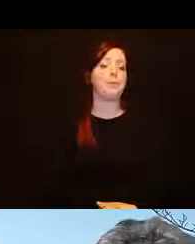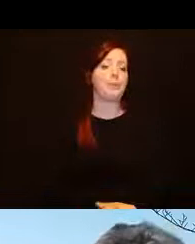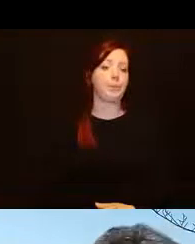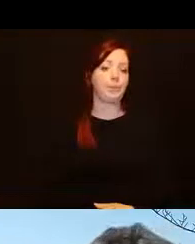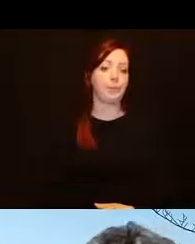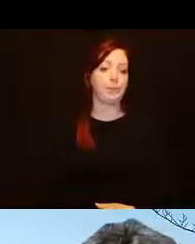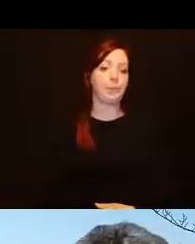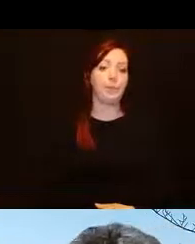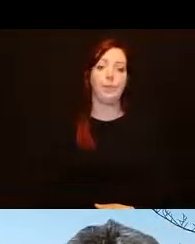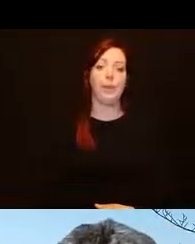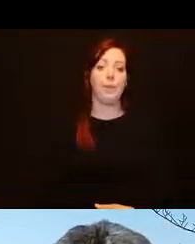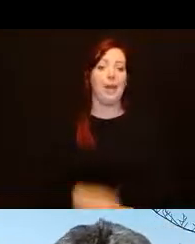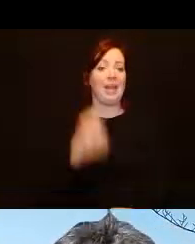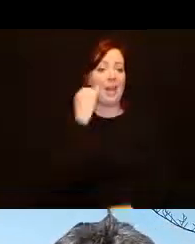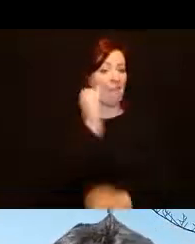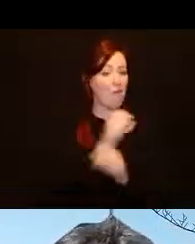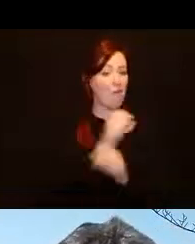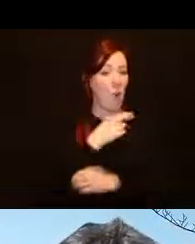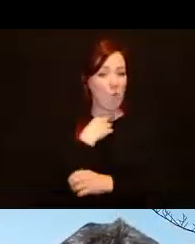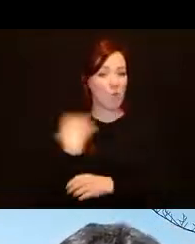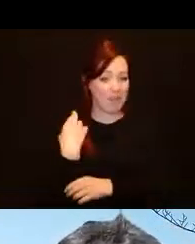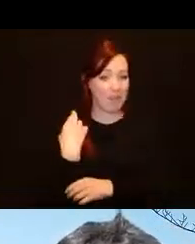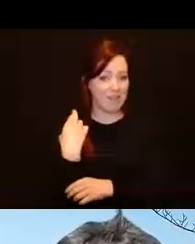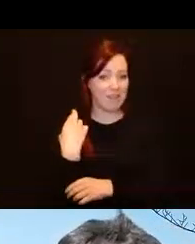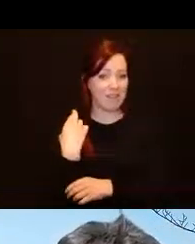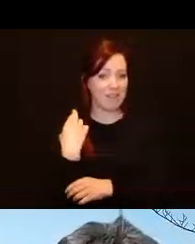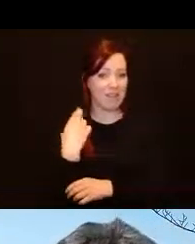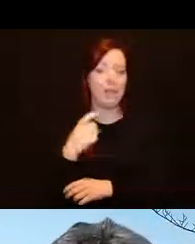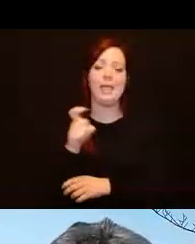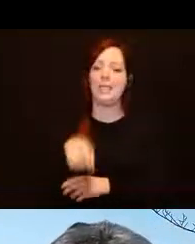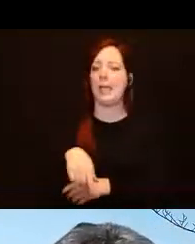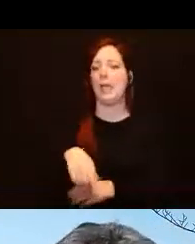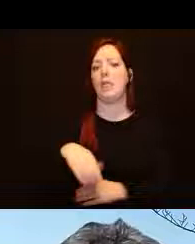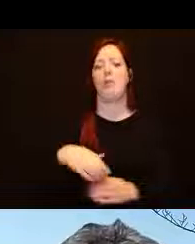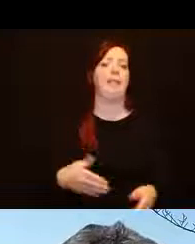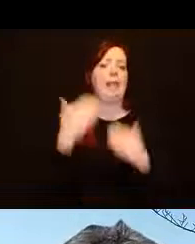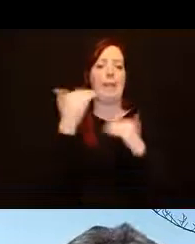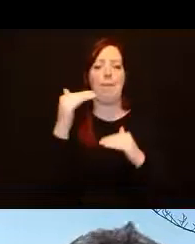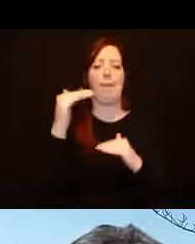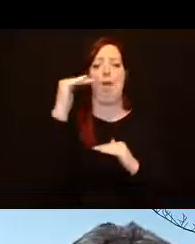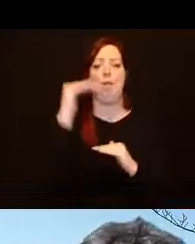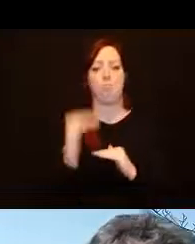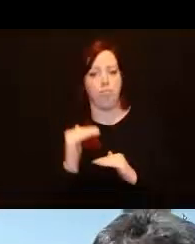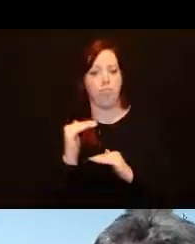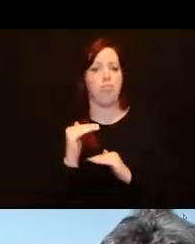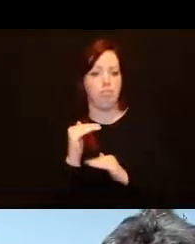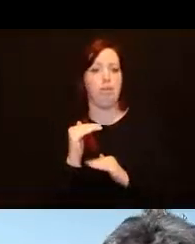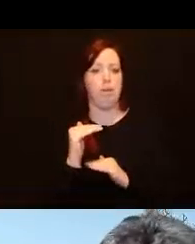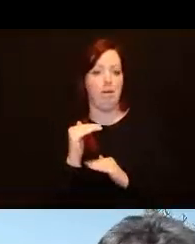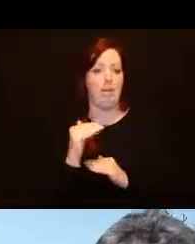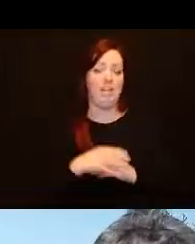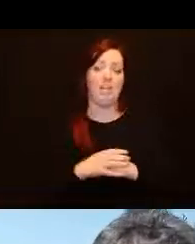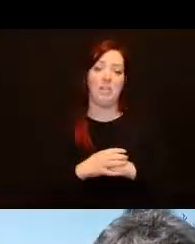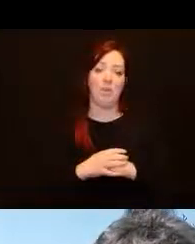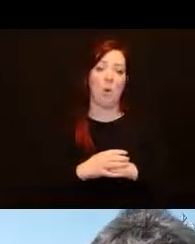loss, then we need to adopt an even lower limit. In other words, 75 dBA